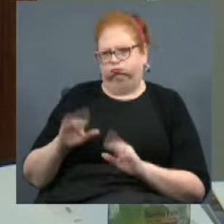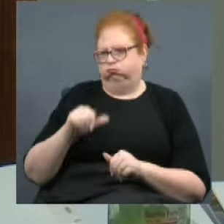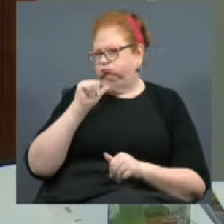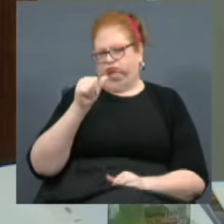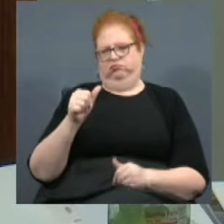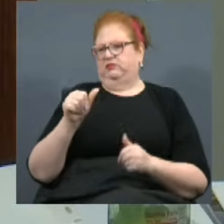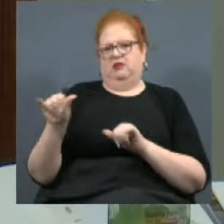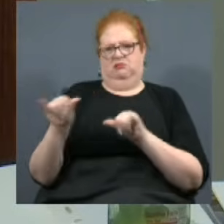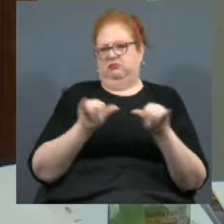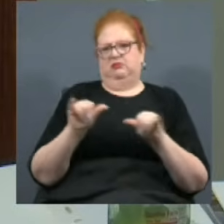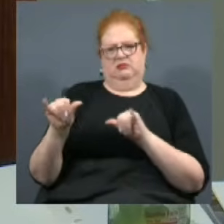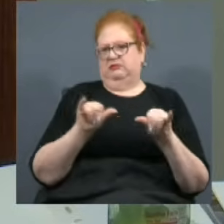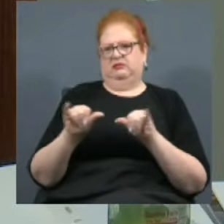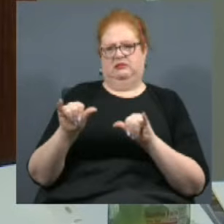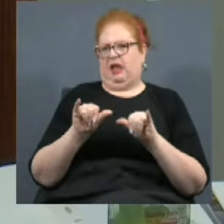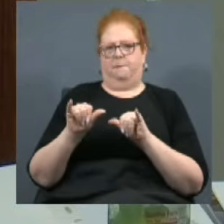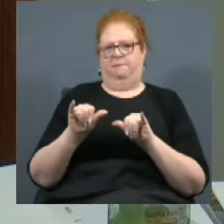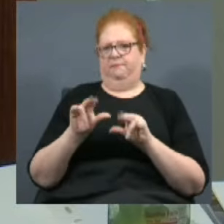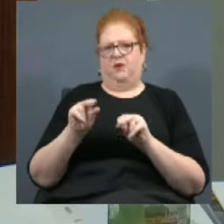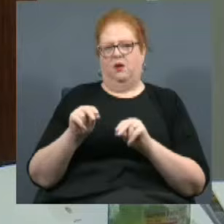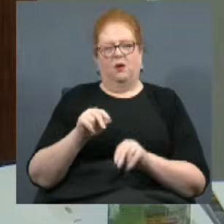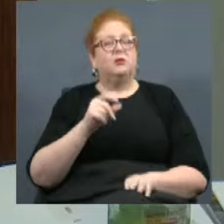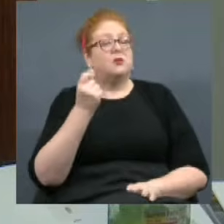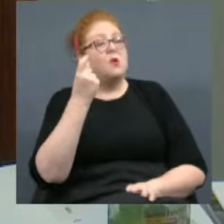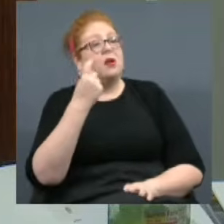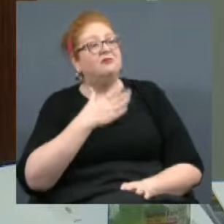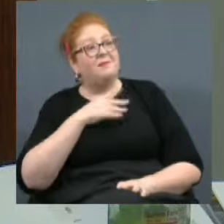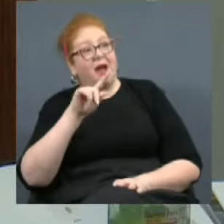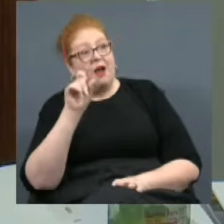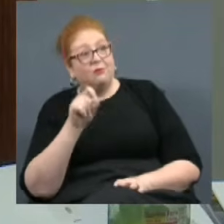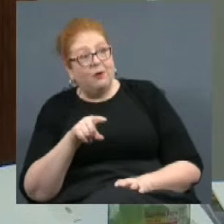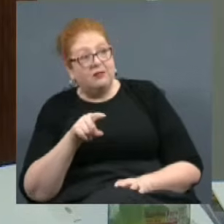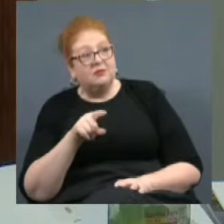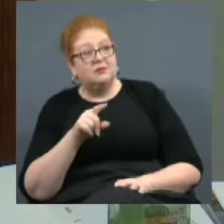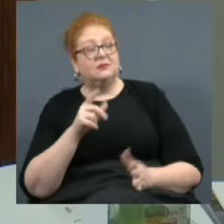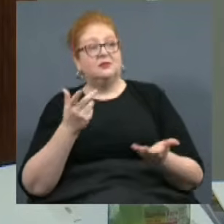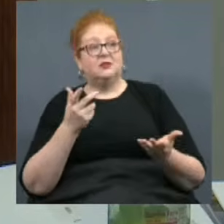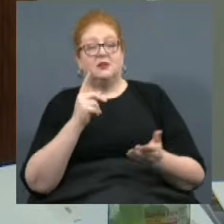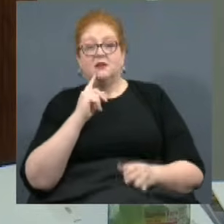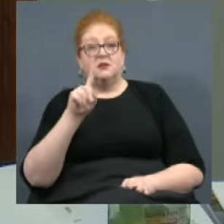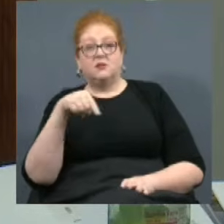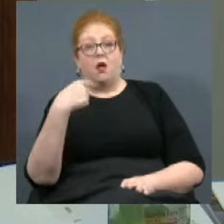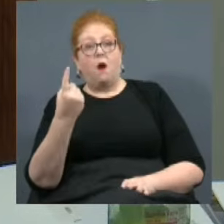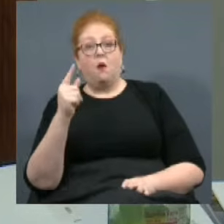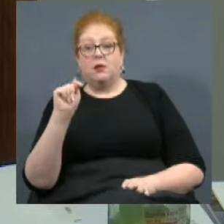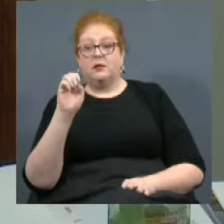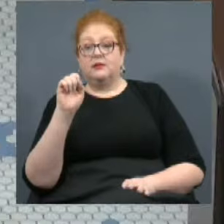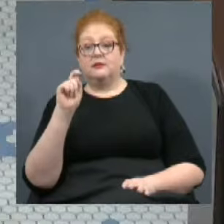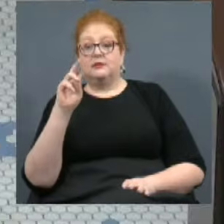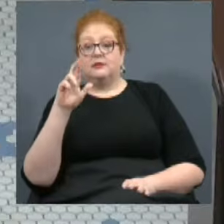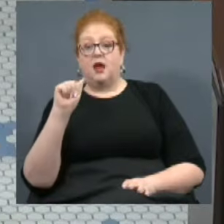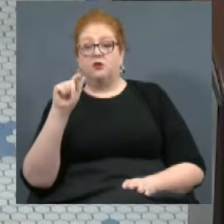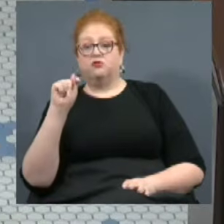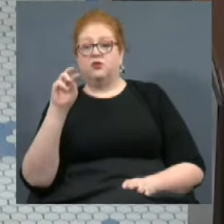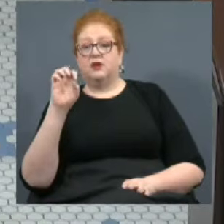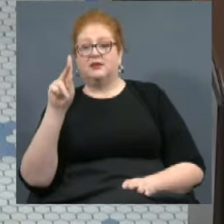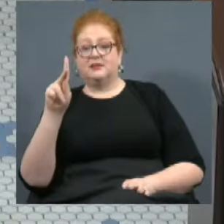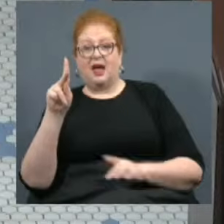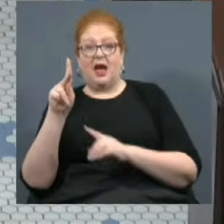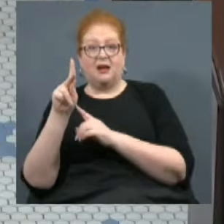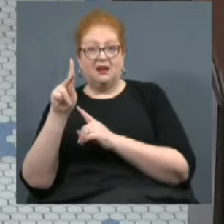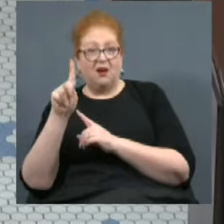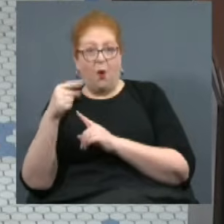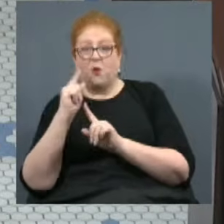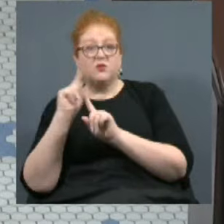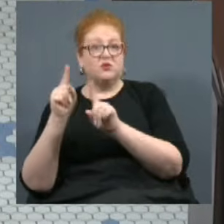I'm questioning it. Is Sure. it, you know, are they the only responsive bidder to this? They were, and we did competitively